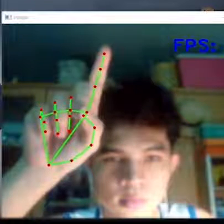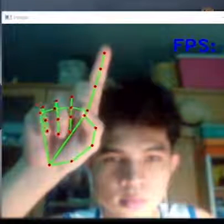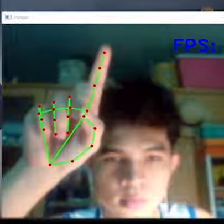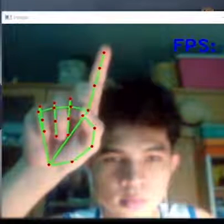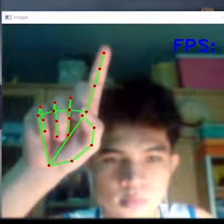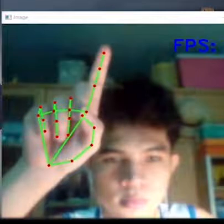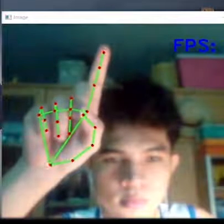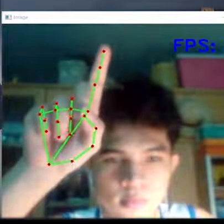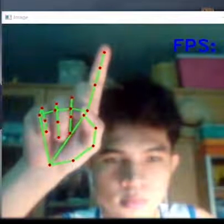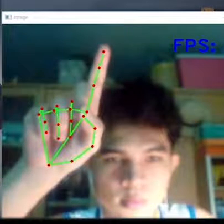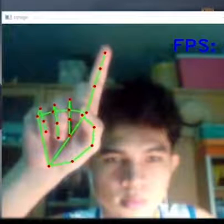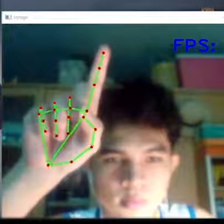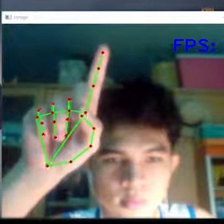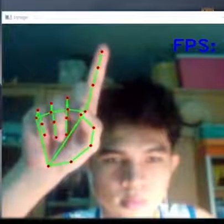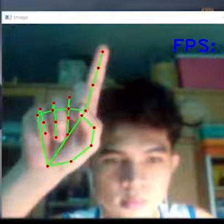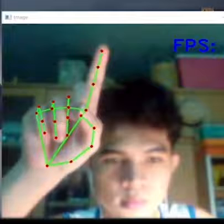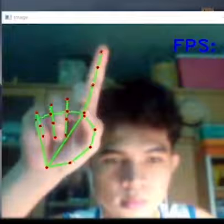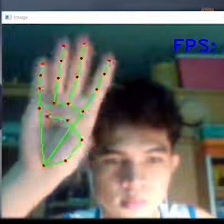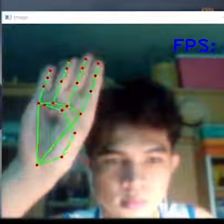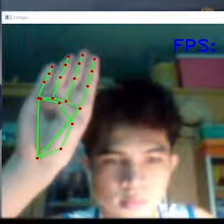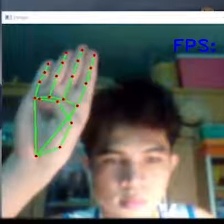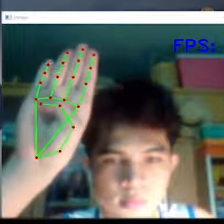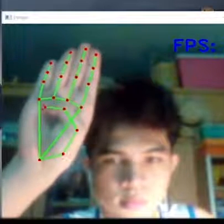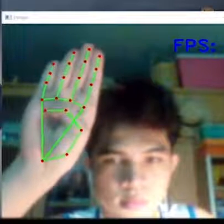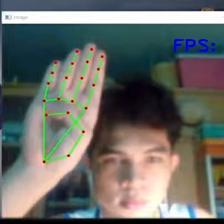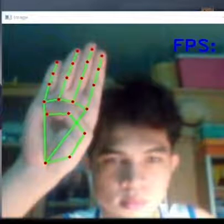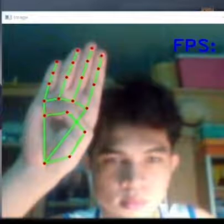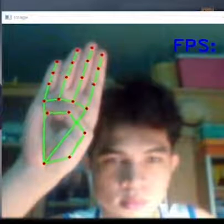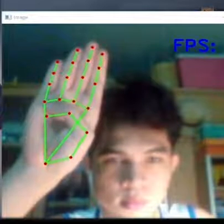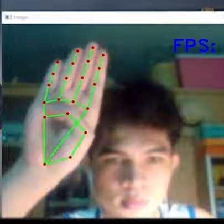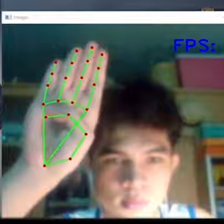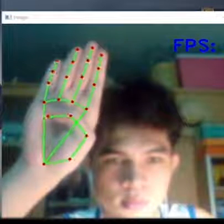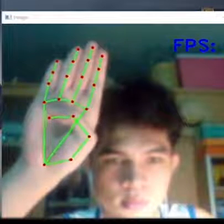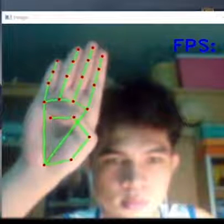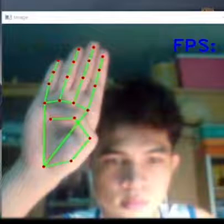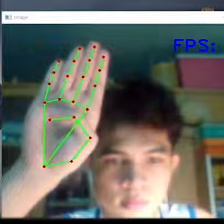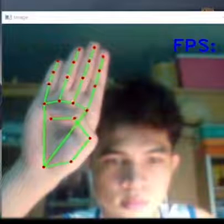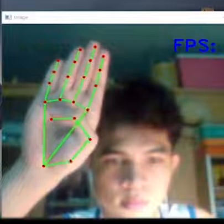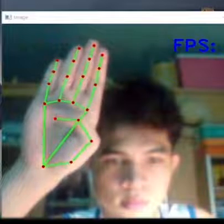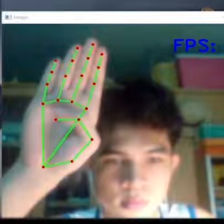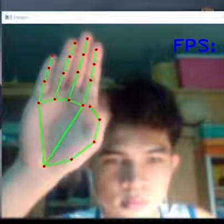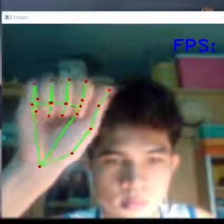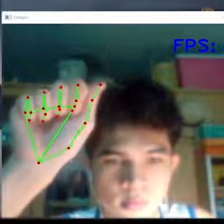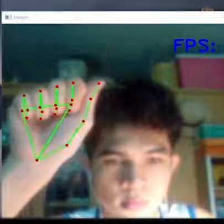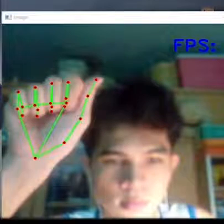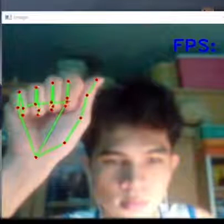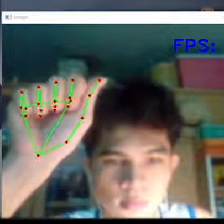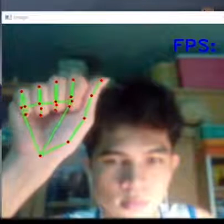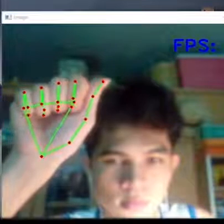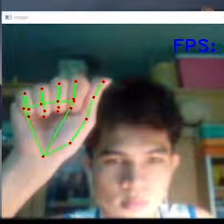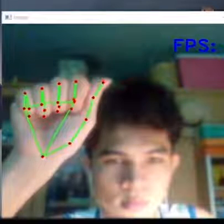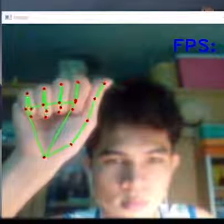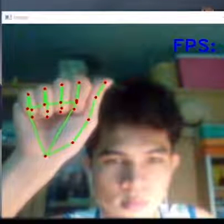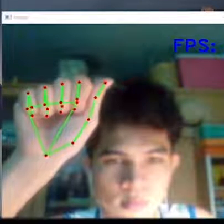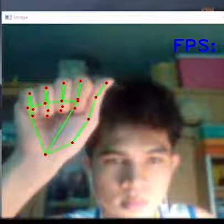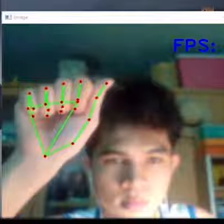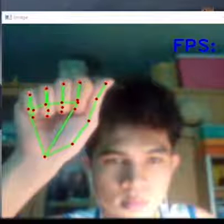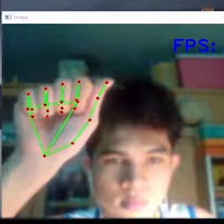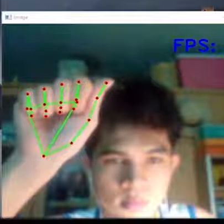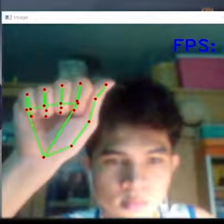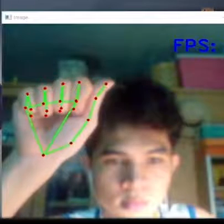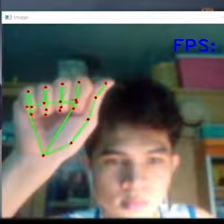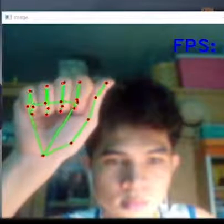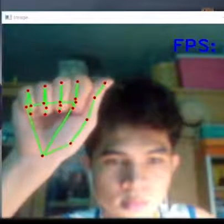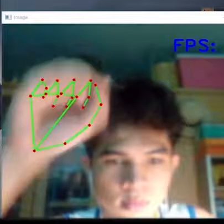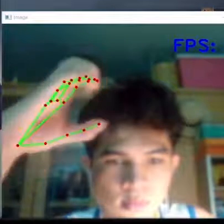like a picture that shows in the game. If you can move your hand like a picture, you can get